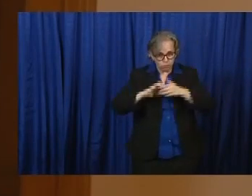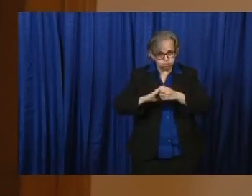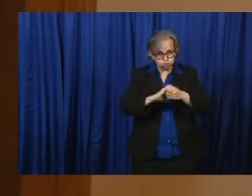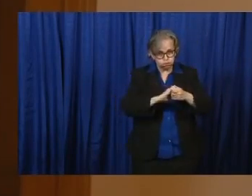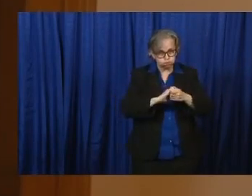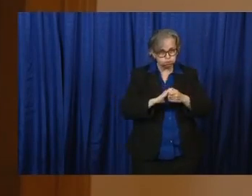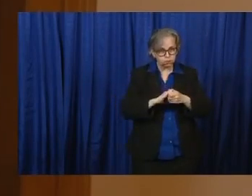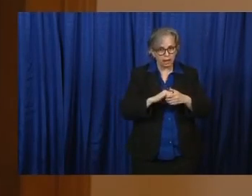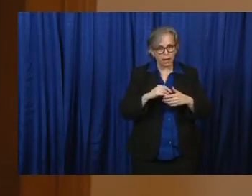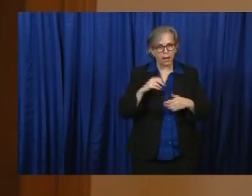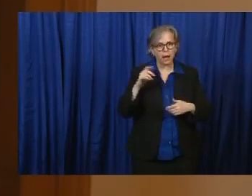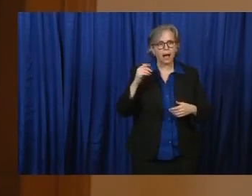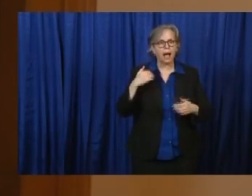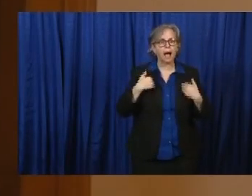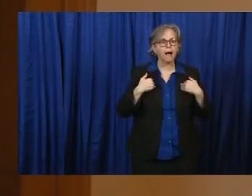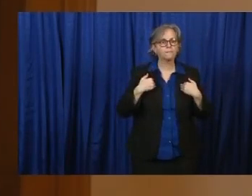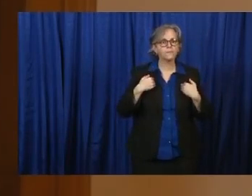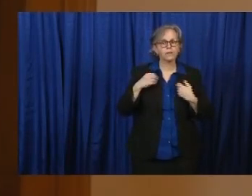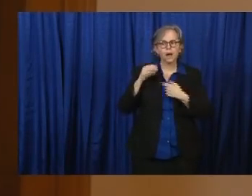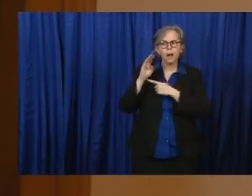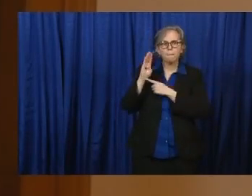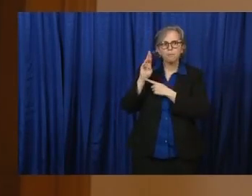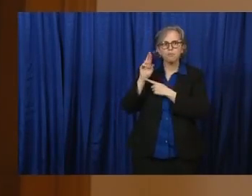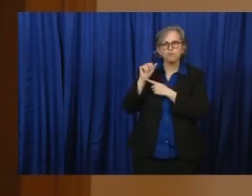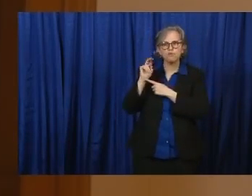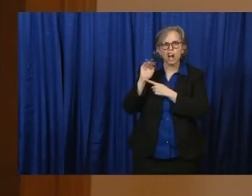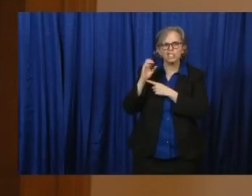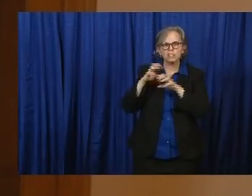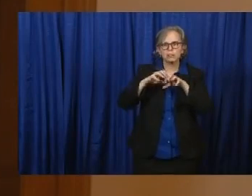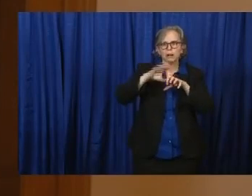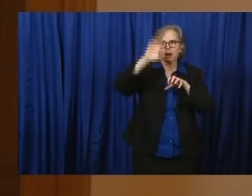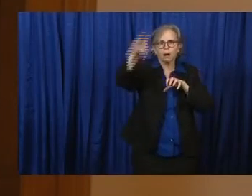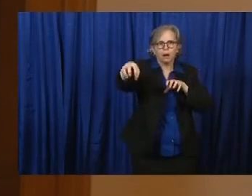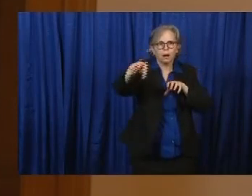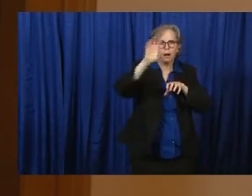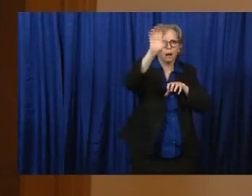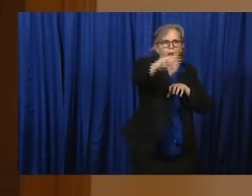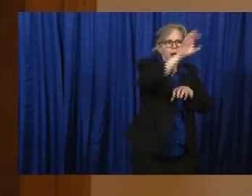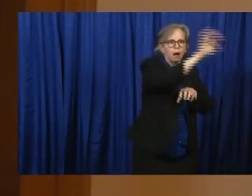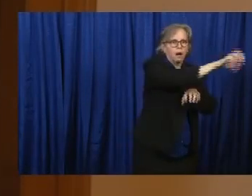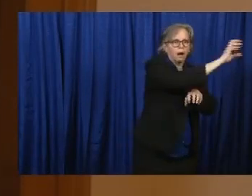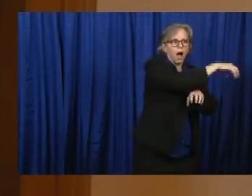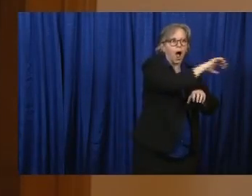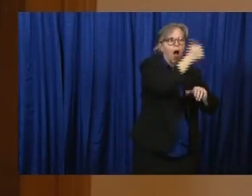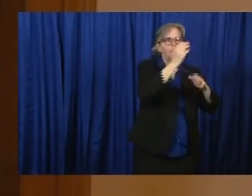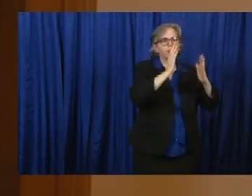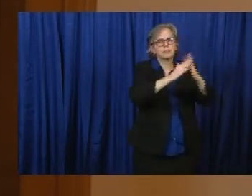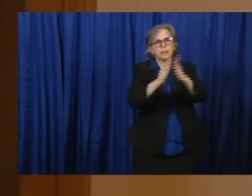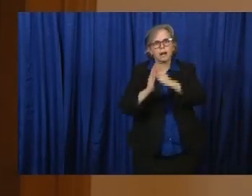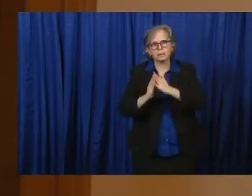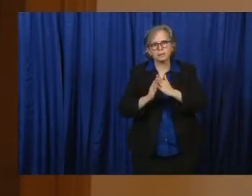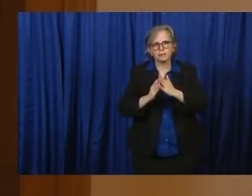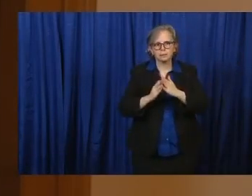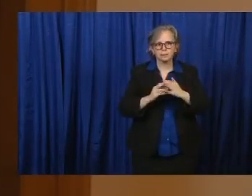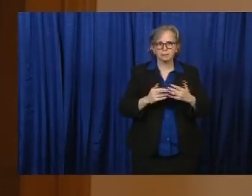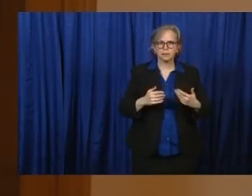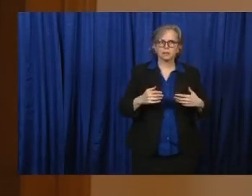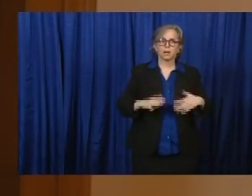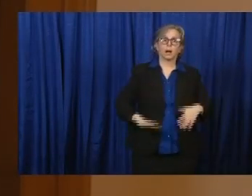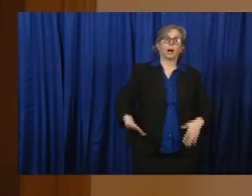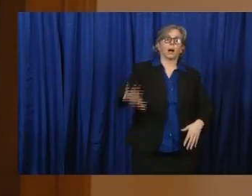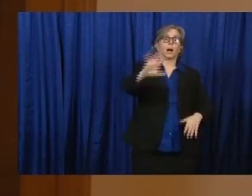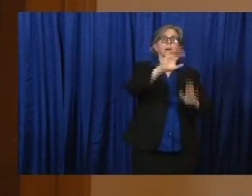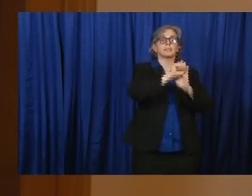hospital that have much larger containment areas that go out into many cities. And throughout Ohio, we have these systems, and there